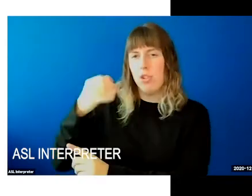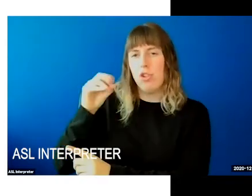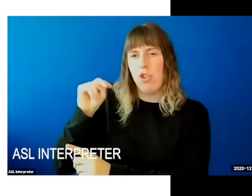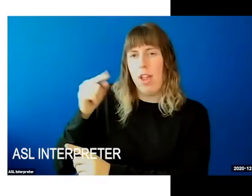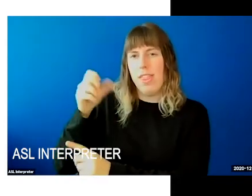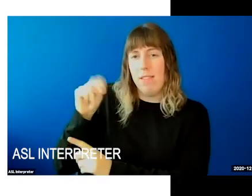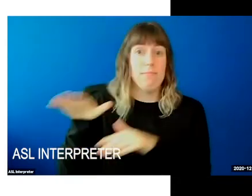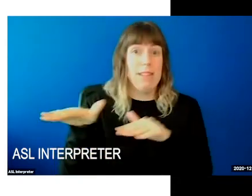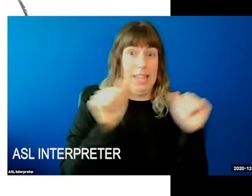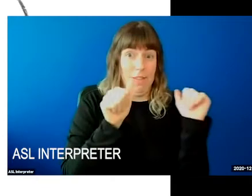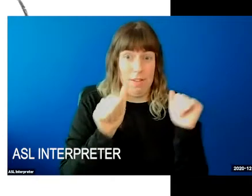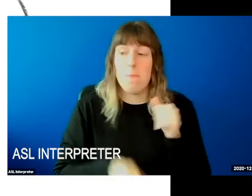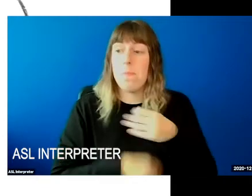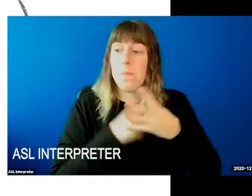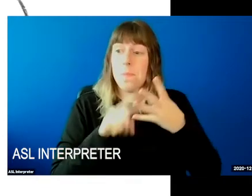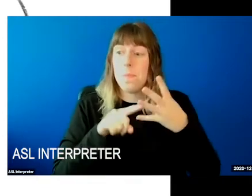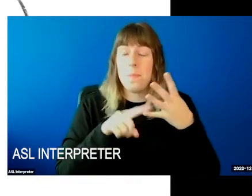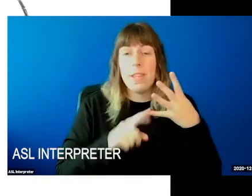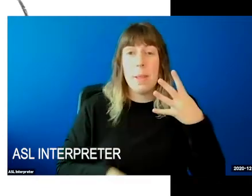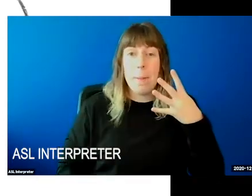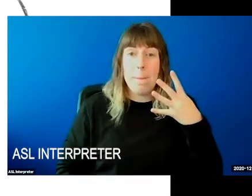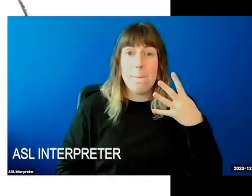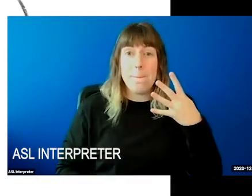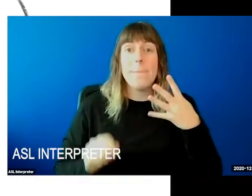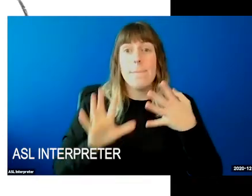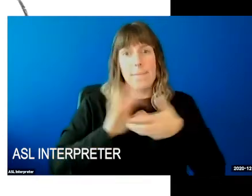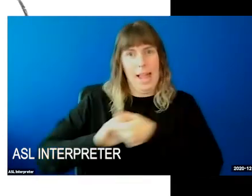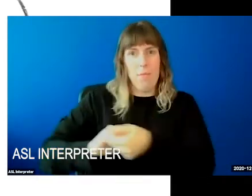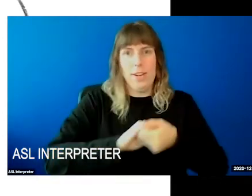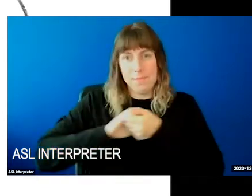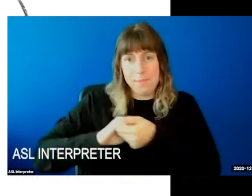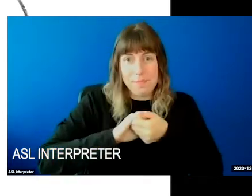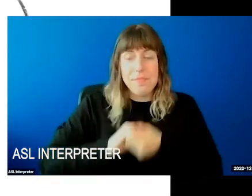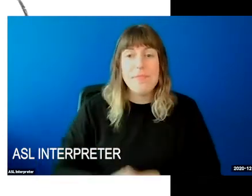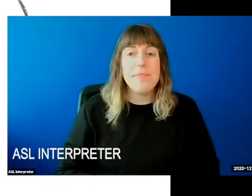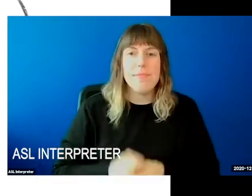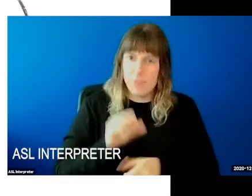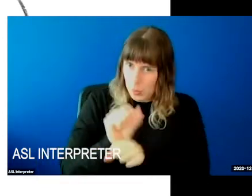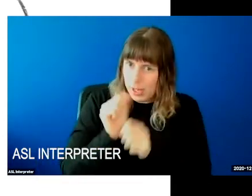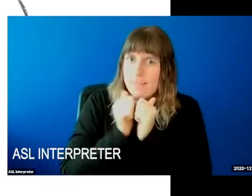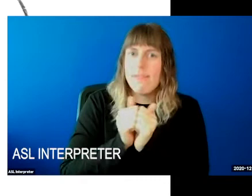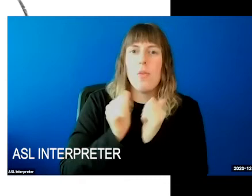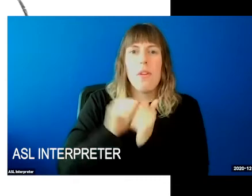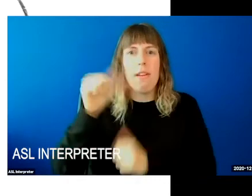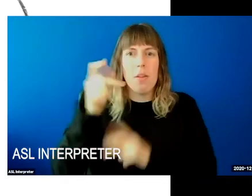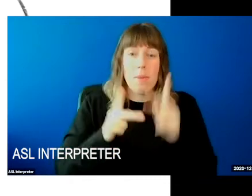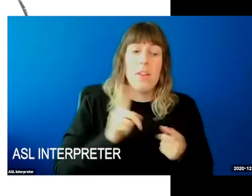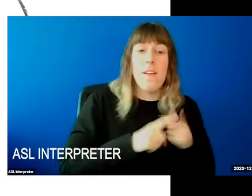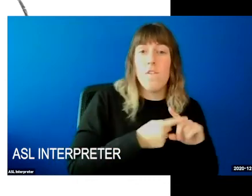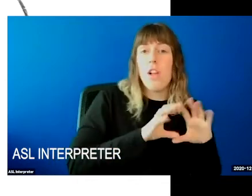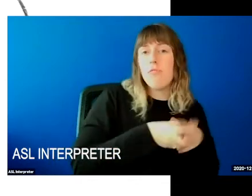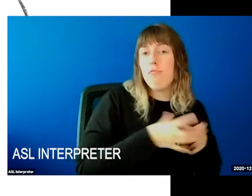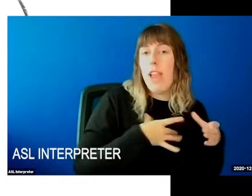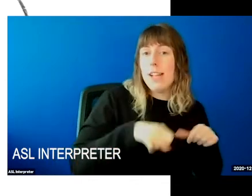I'm exiting. And the fourth option is the option of collaborating. working with others, not just our friends and